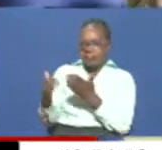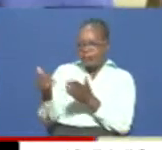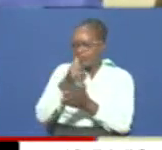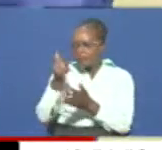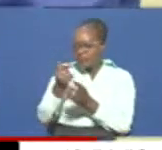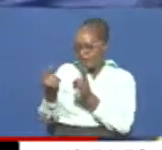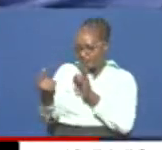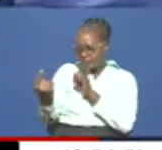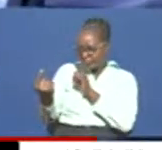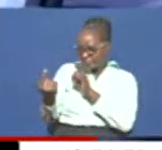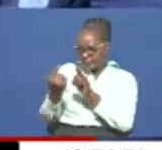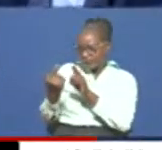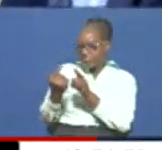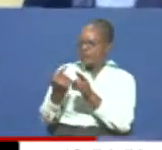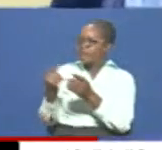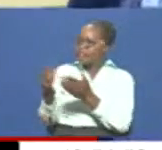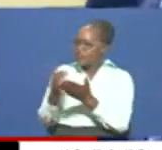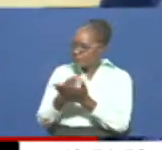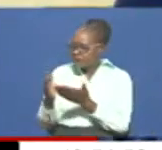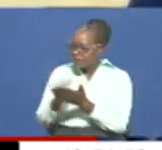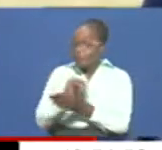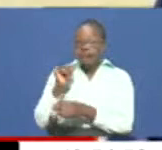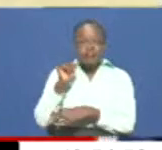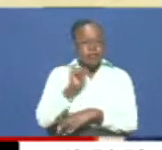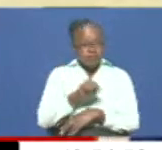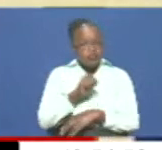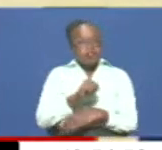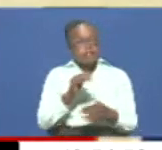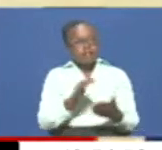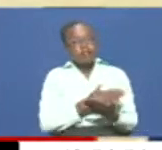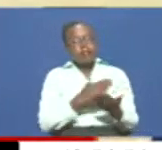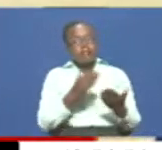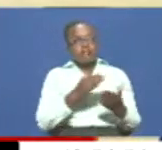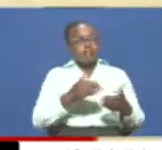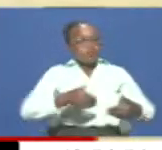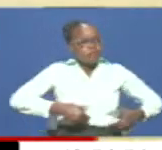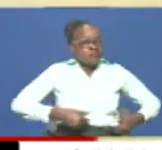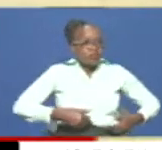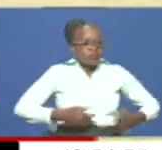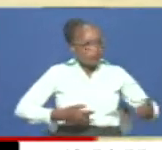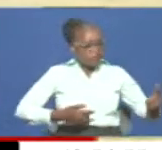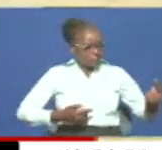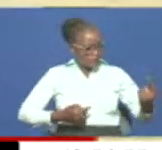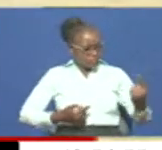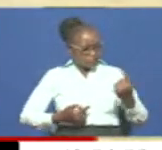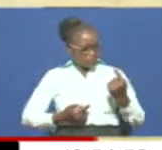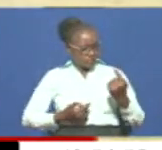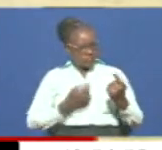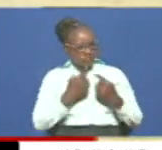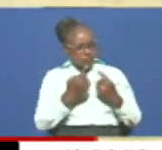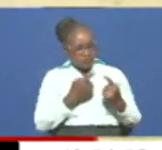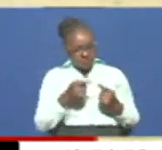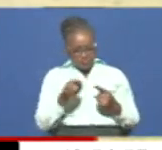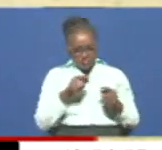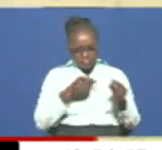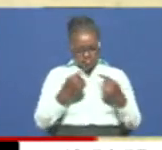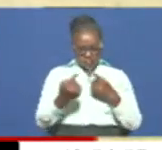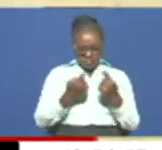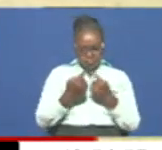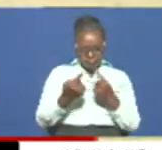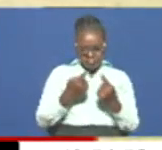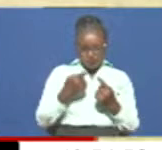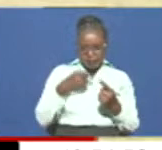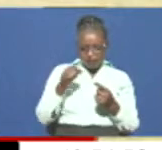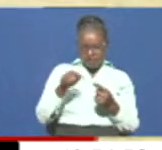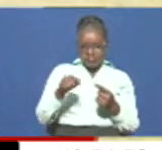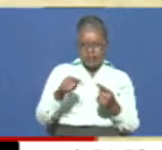wanapitia labda? Yes, tuko na wengine ambao ni juniors ambao wanakuja wanakuambia fulani amenieleza hivi ama fulani katika